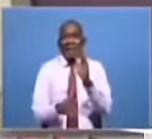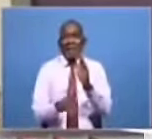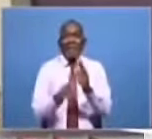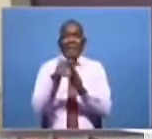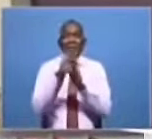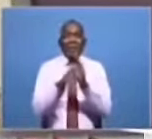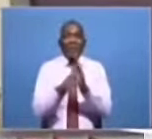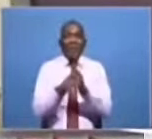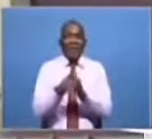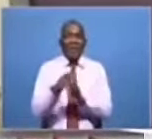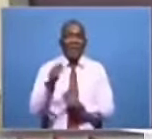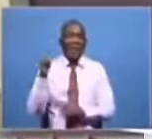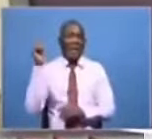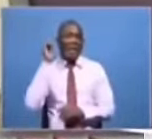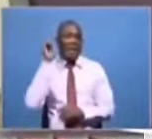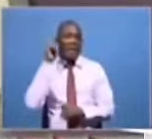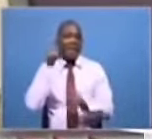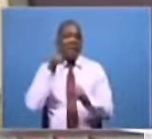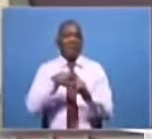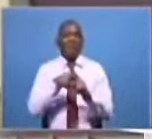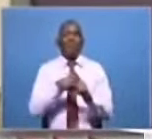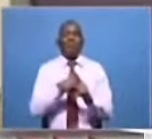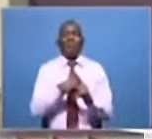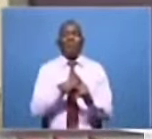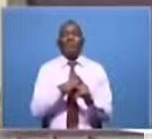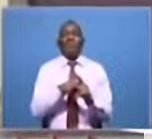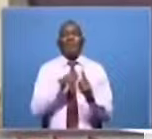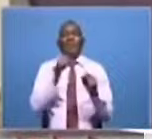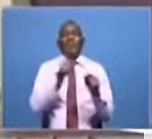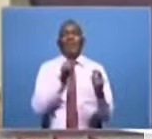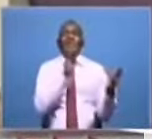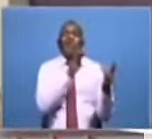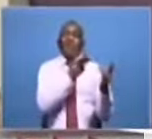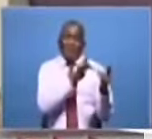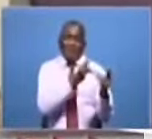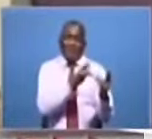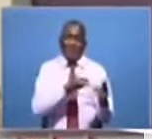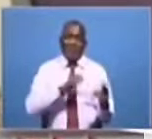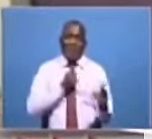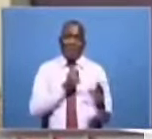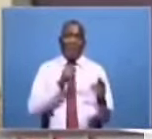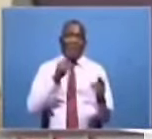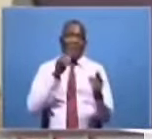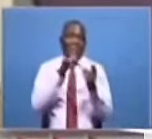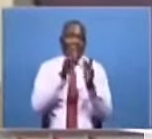their client. Our client is the second respondent.